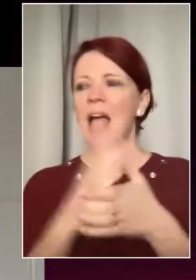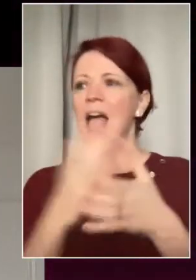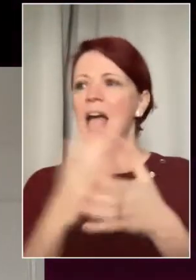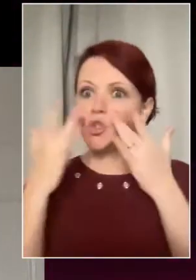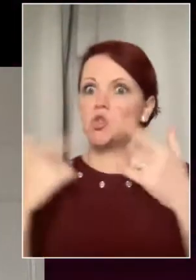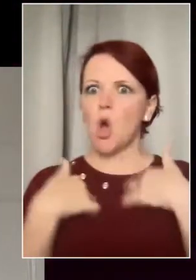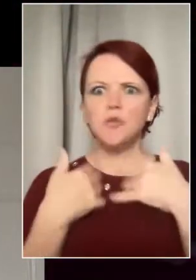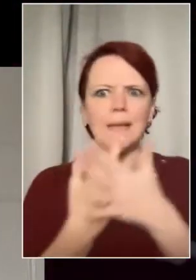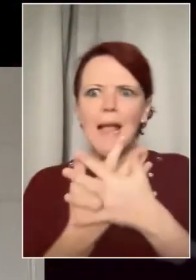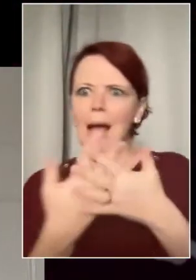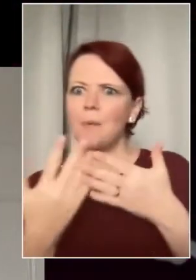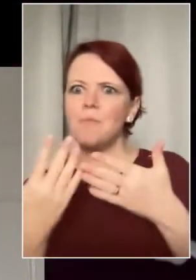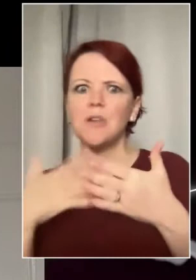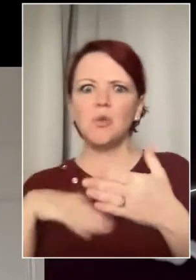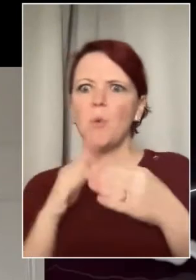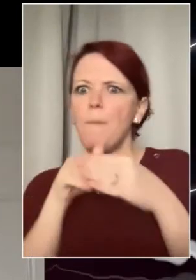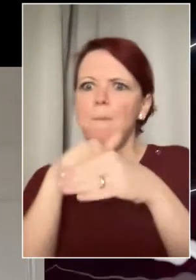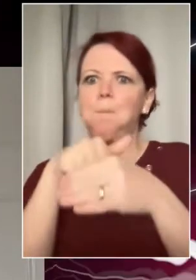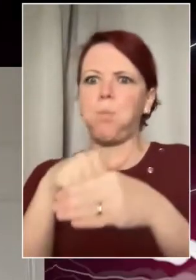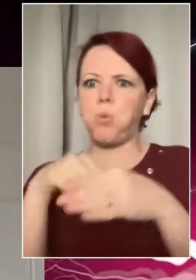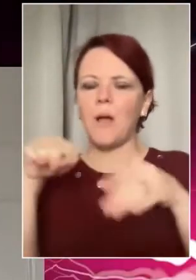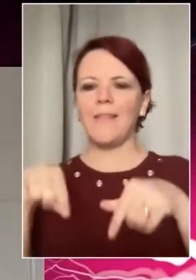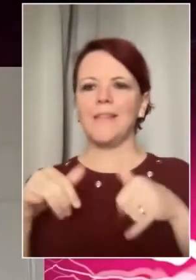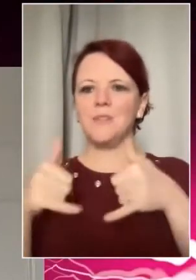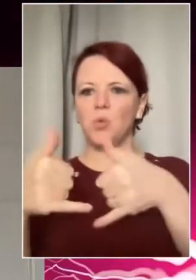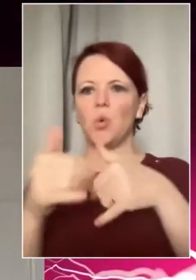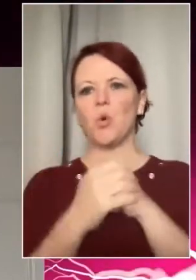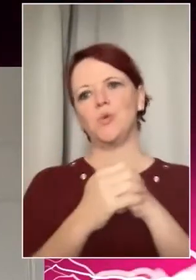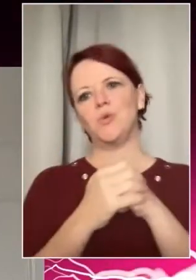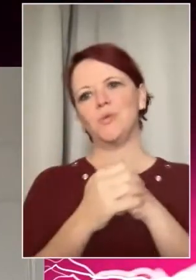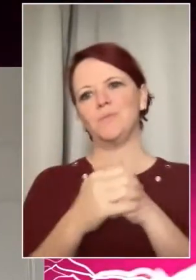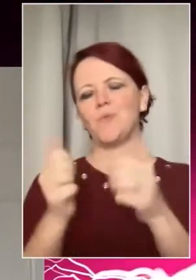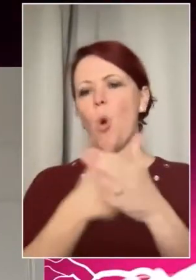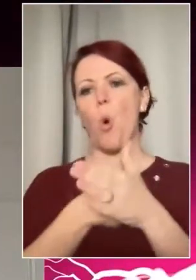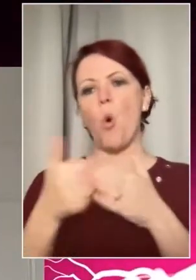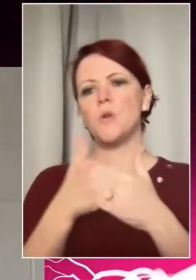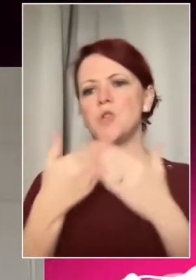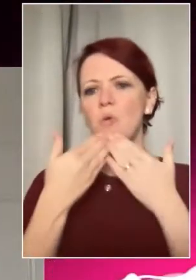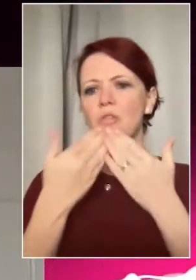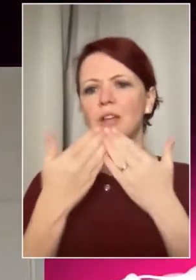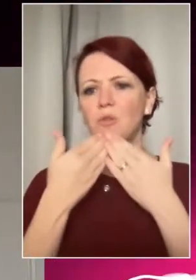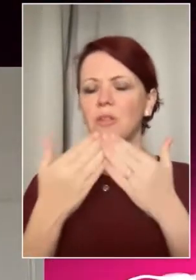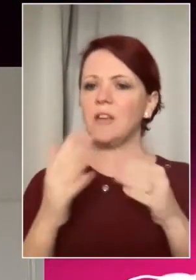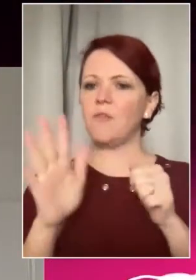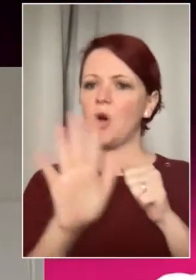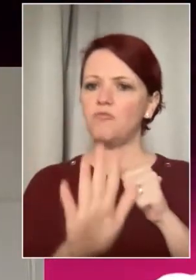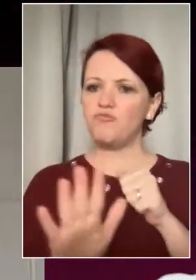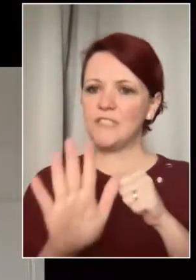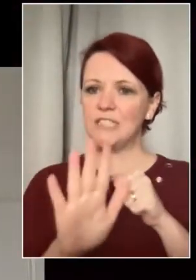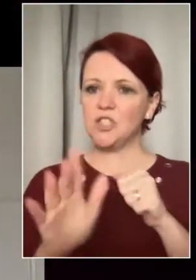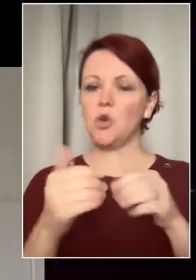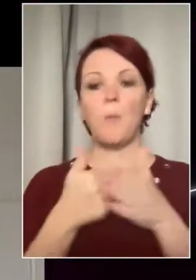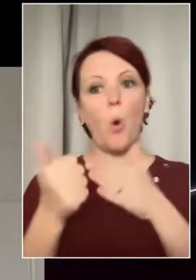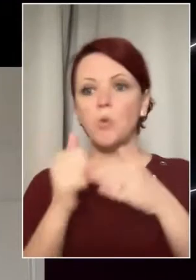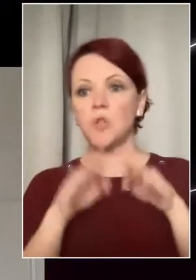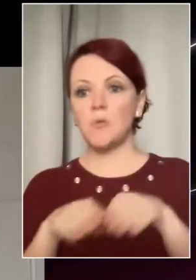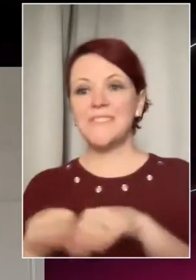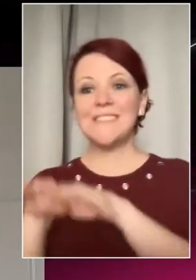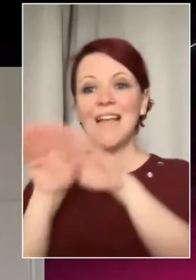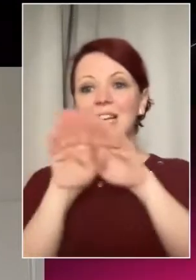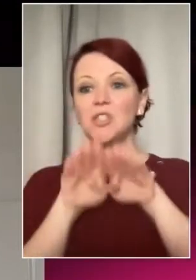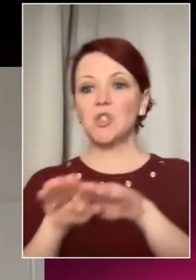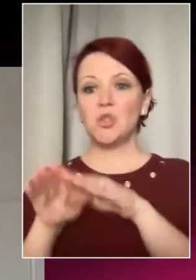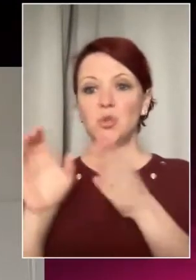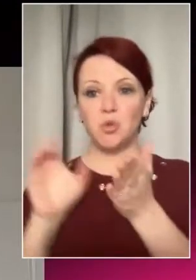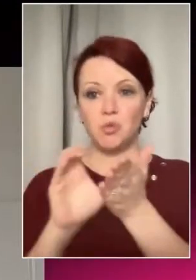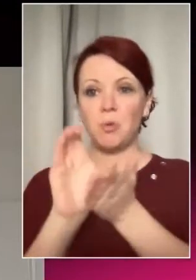prestigious awards. We also have to thank our national and our regional sponsors. They're investing their money so that